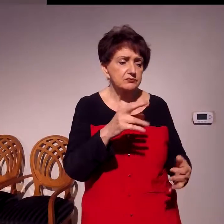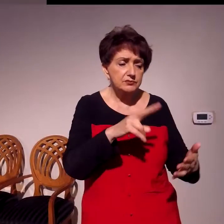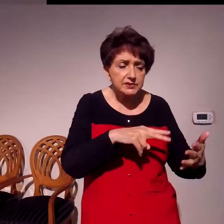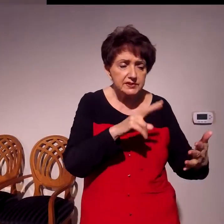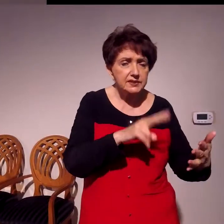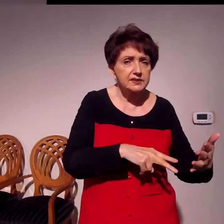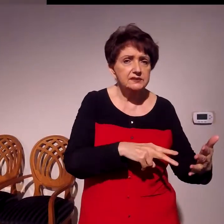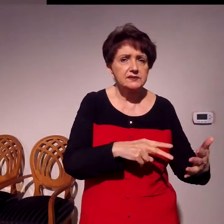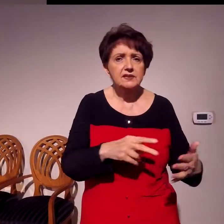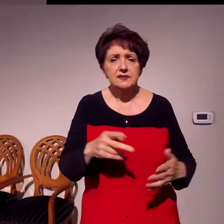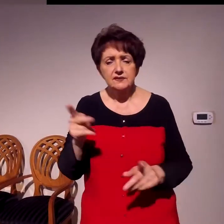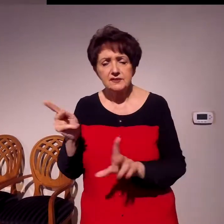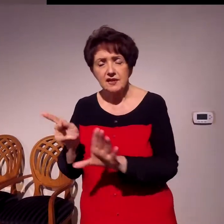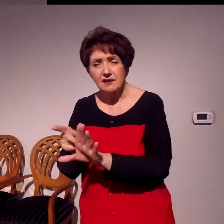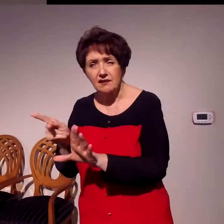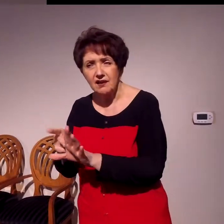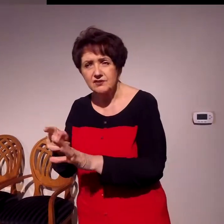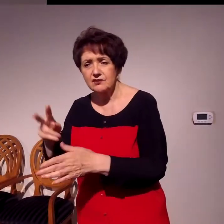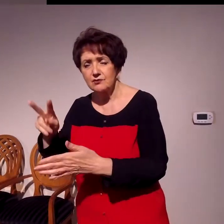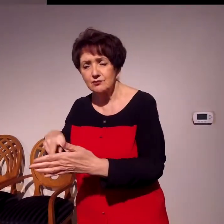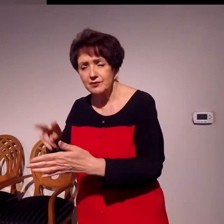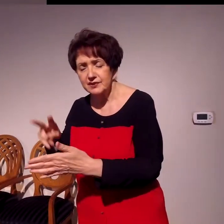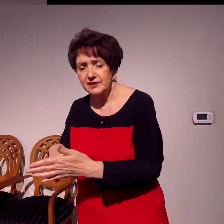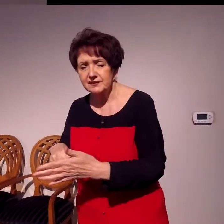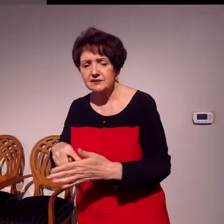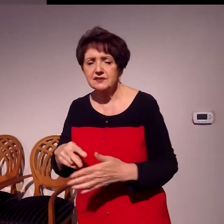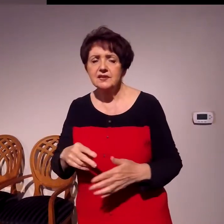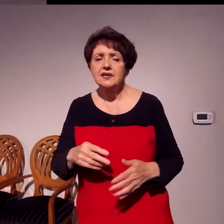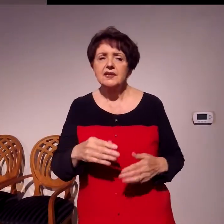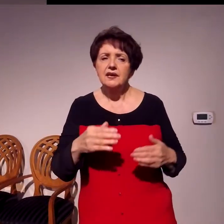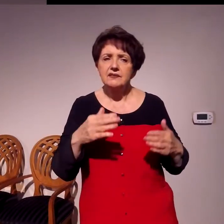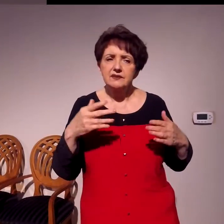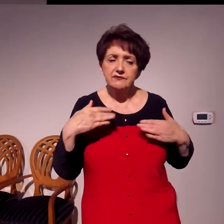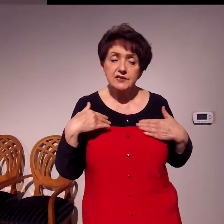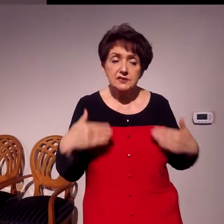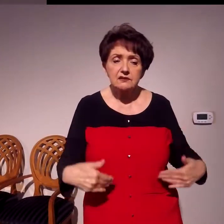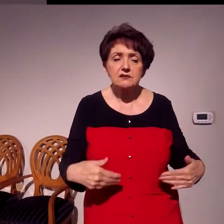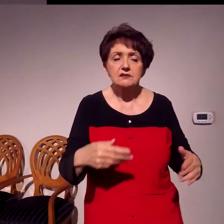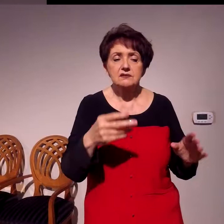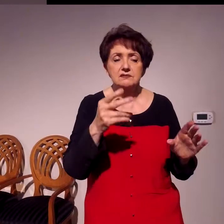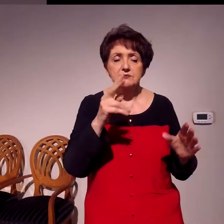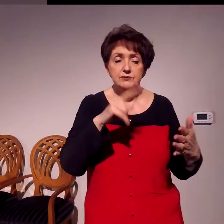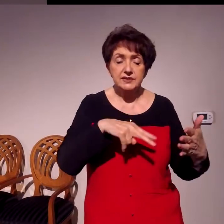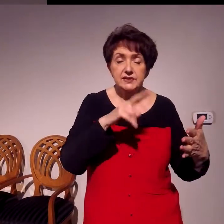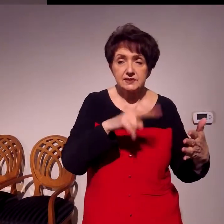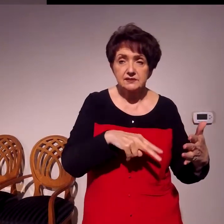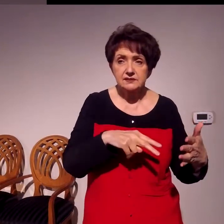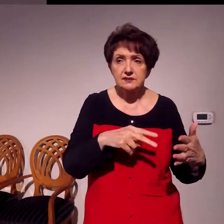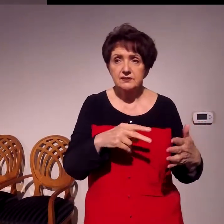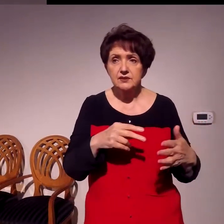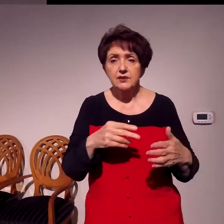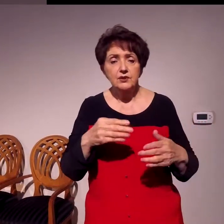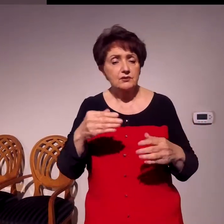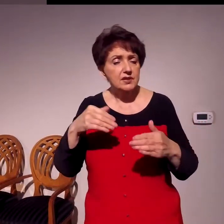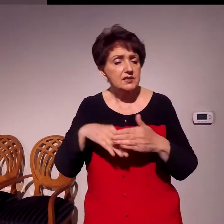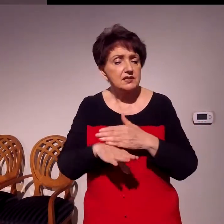psychological literature, as well as the physical literature, and that is that you can enter into this circle any